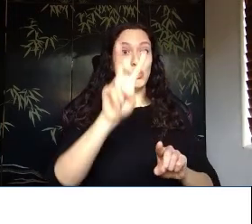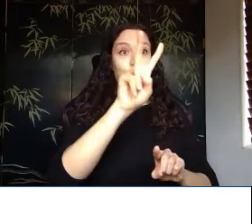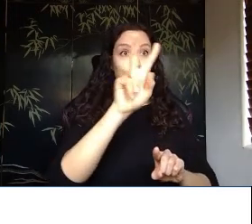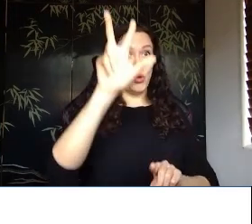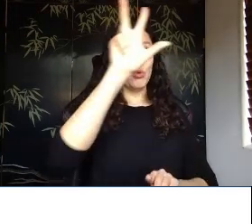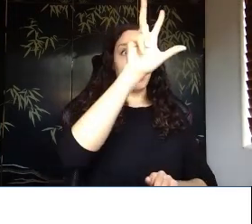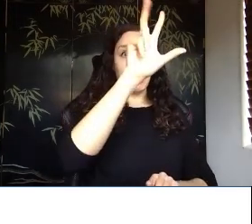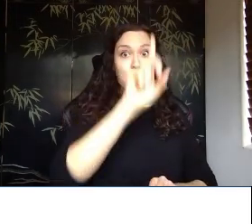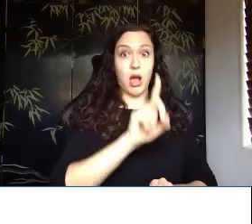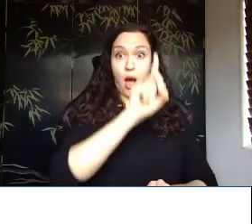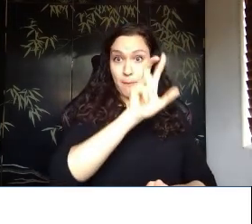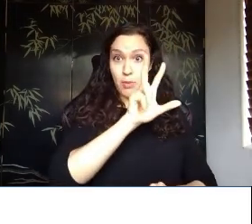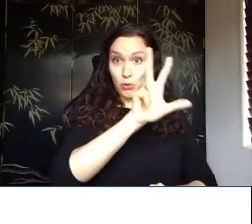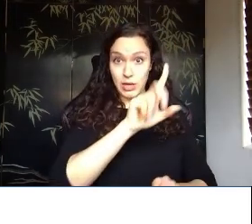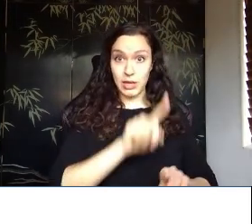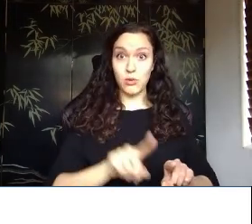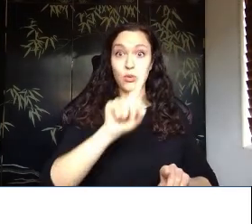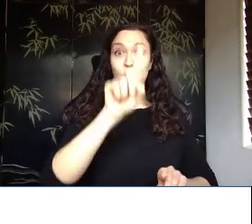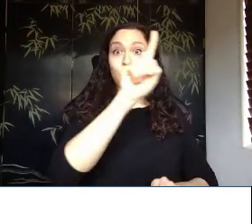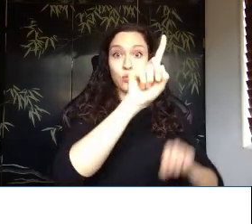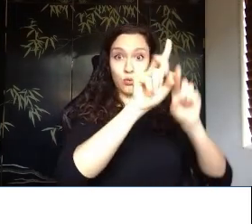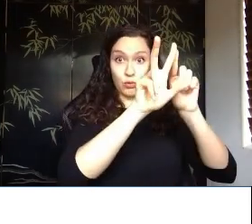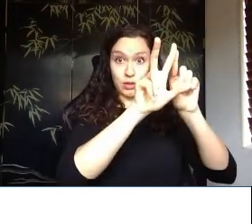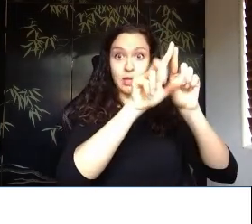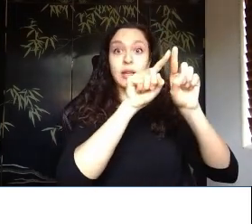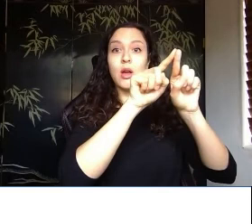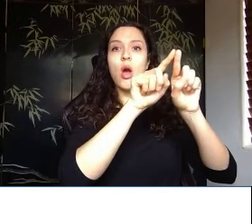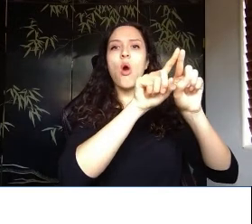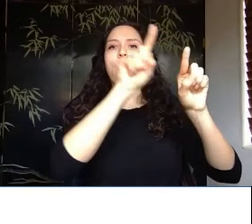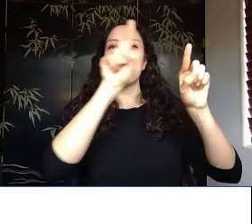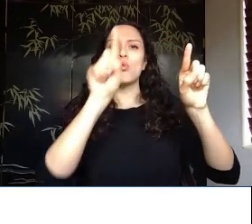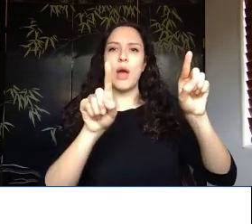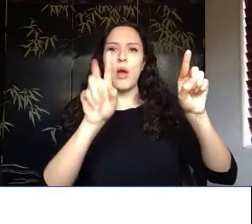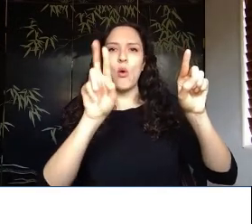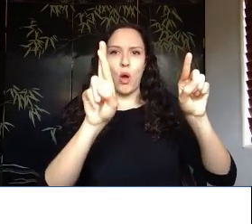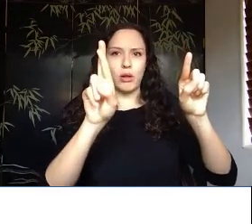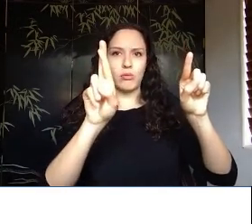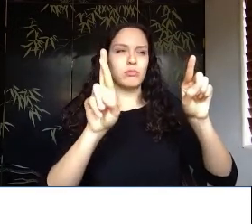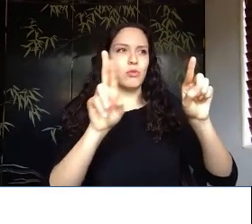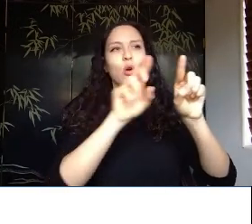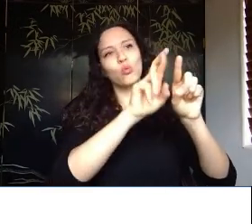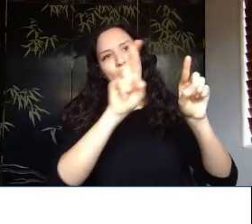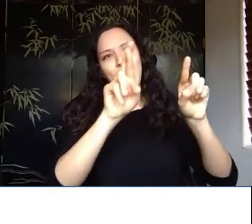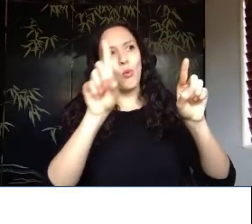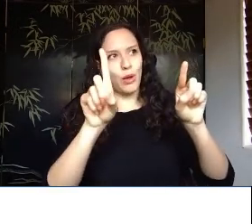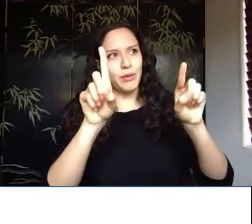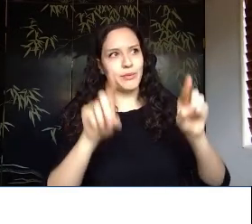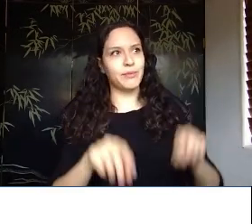up 3 and then to the right 1. So how would I say this one?